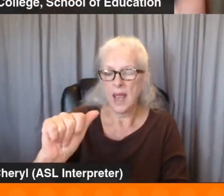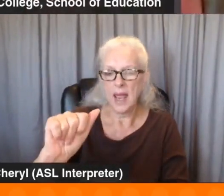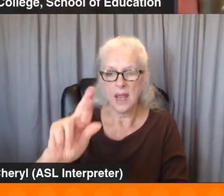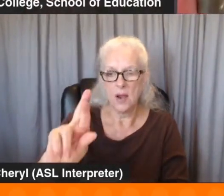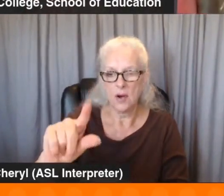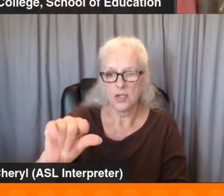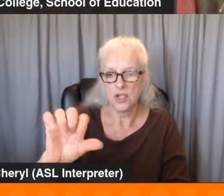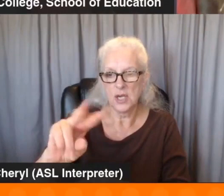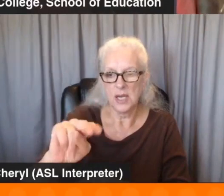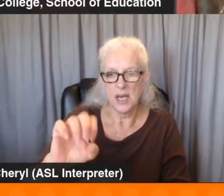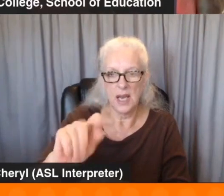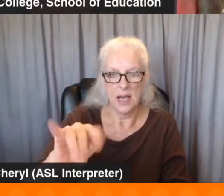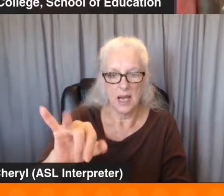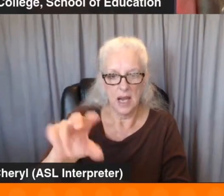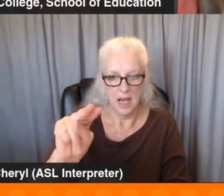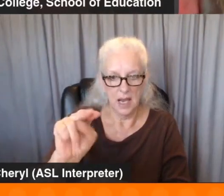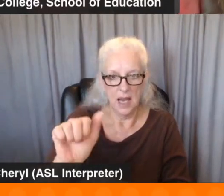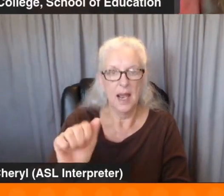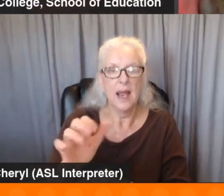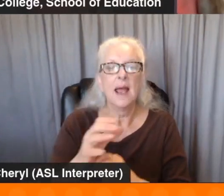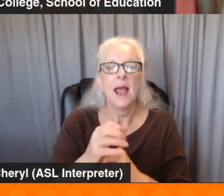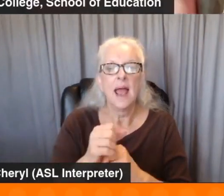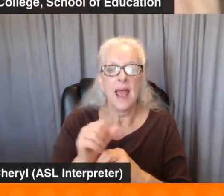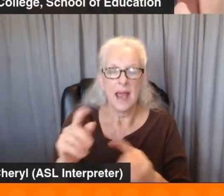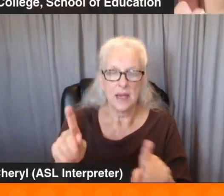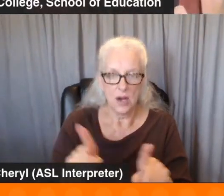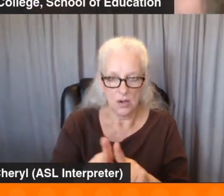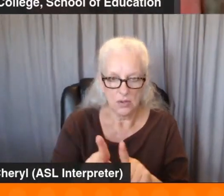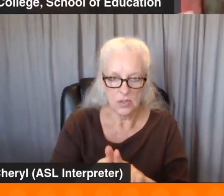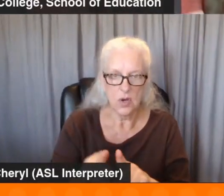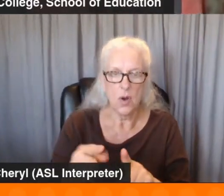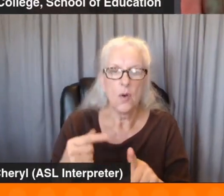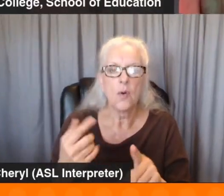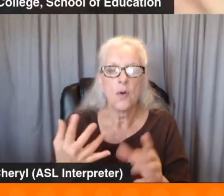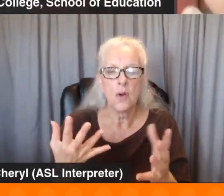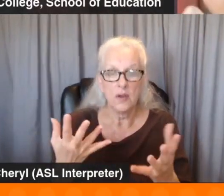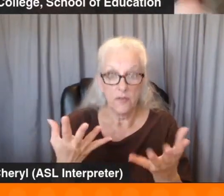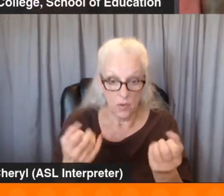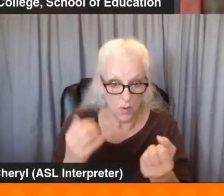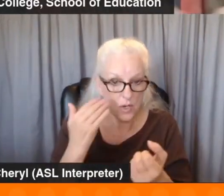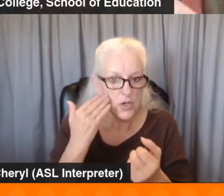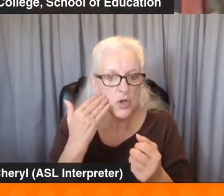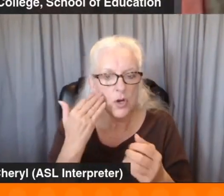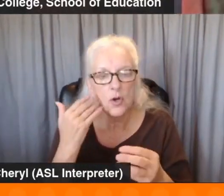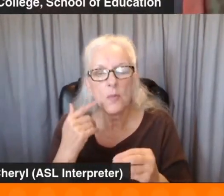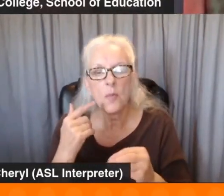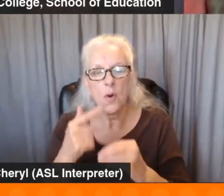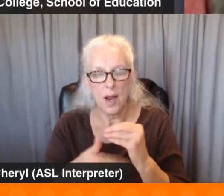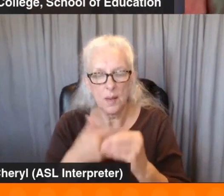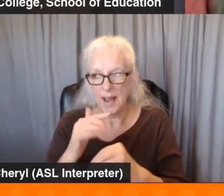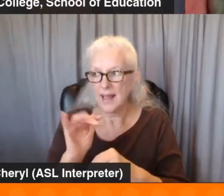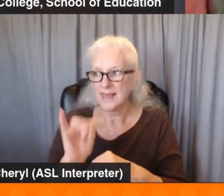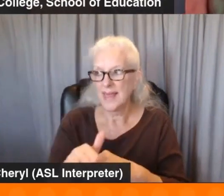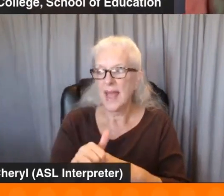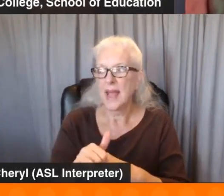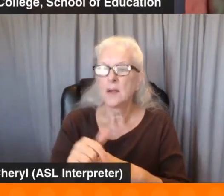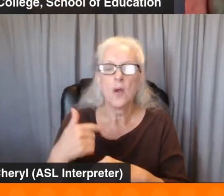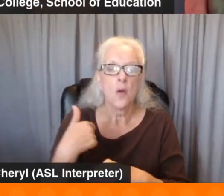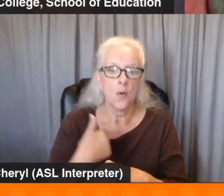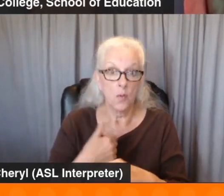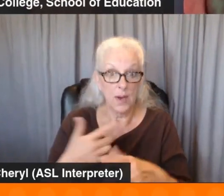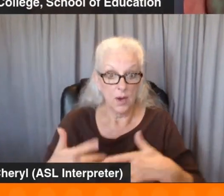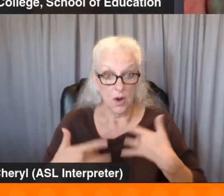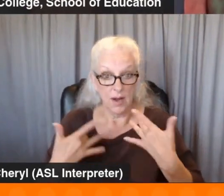country, in 2 provinces, Mendoza and Corrientes. If you want to hear more about that, we have papers published, happy to share. And we're starting